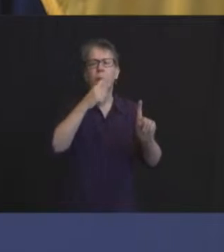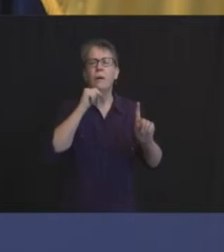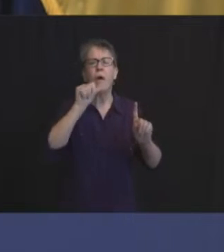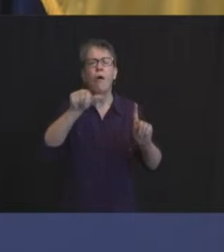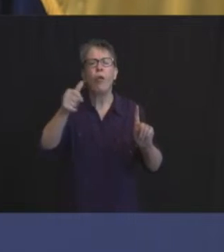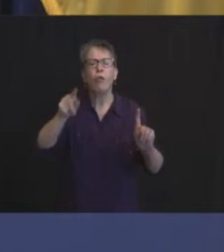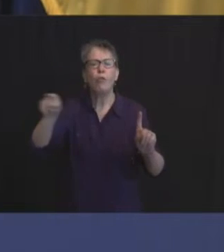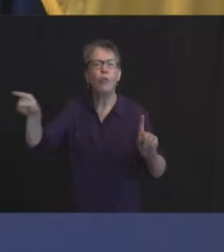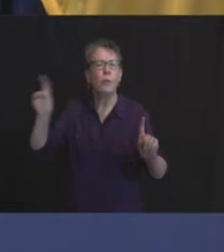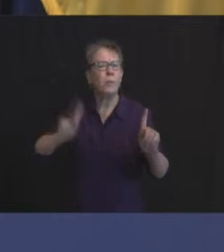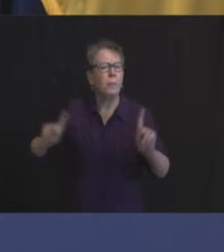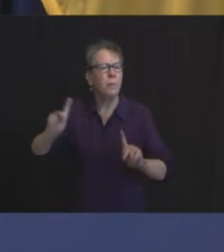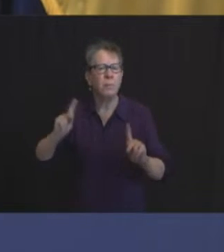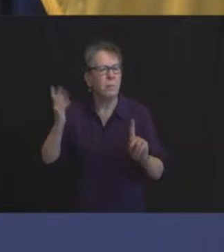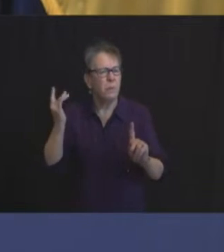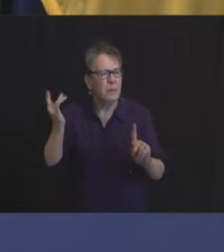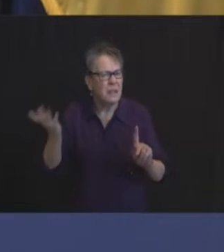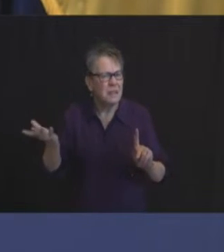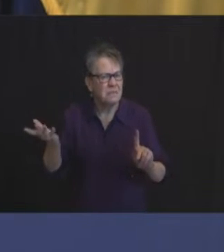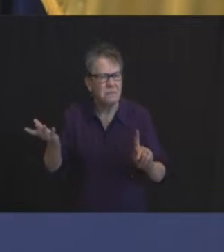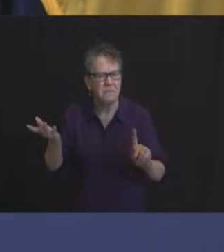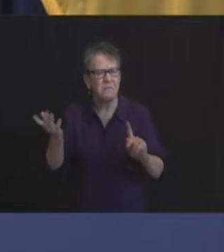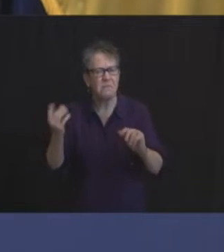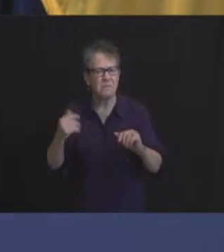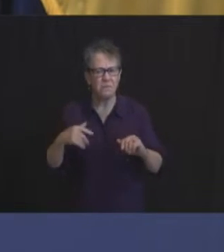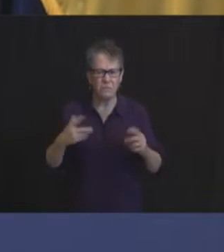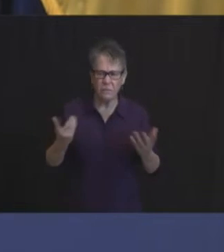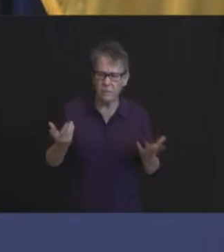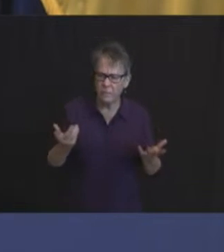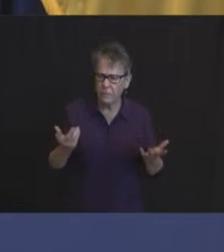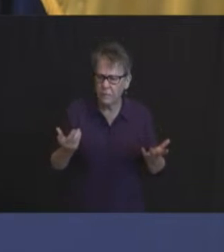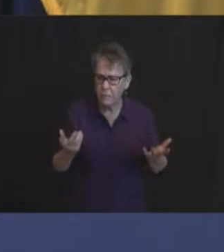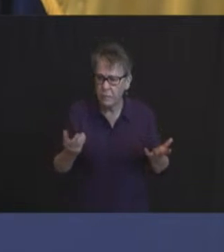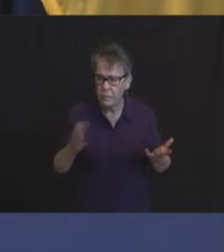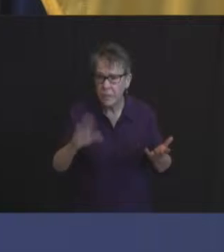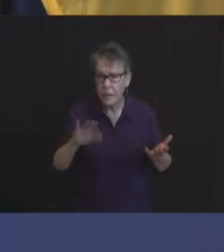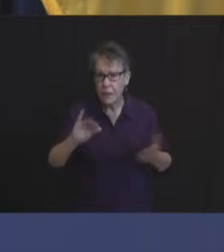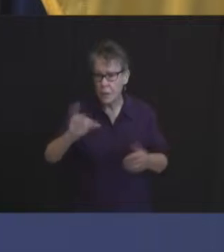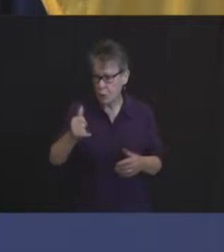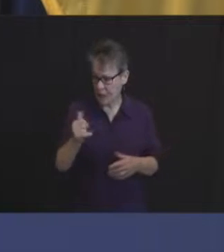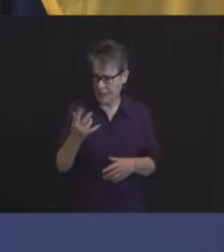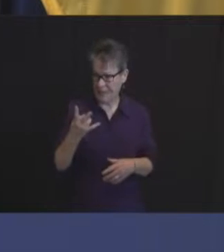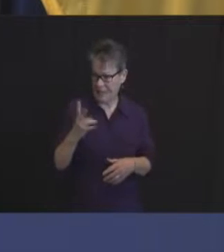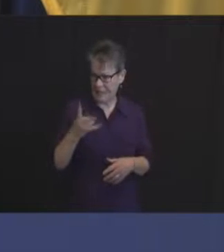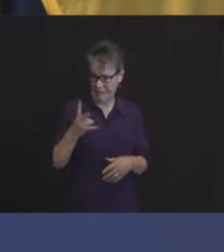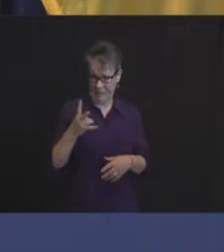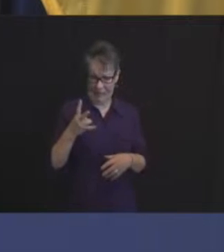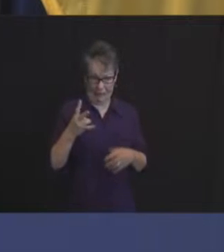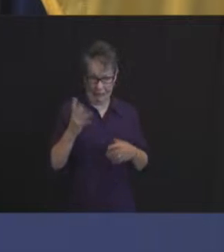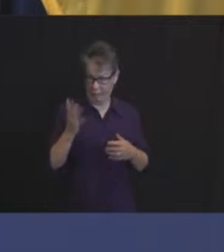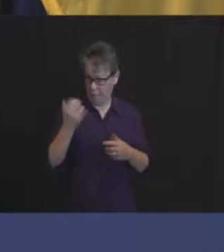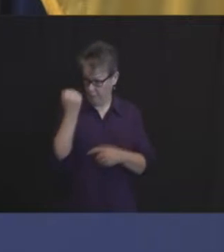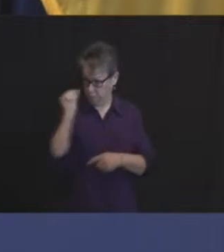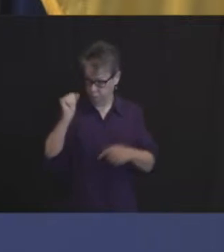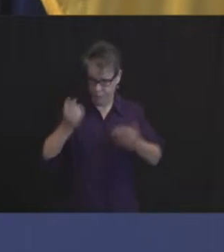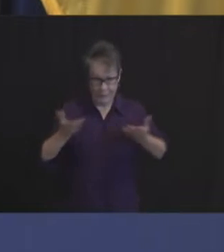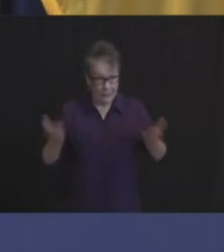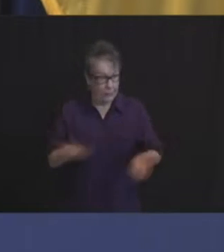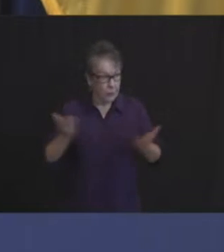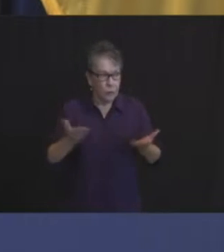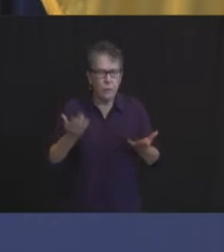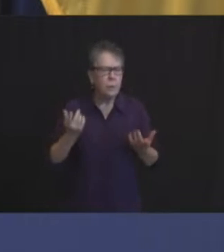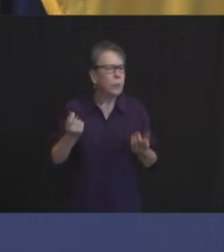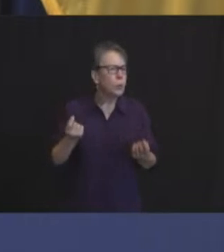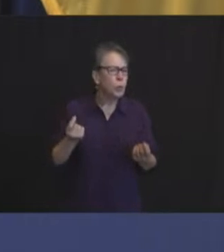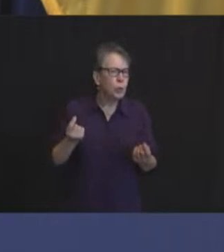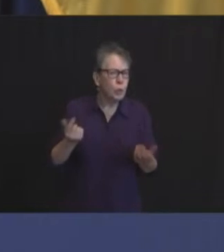counter-protest whatever's going to happen here. Are you going to implore your supporters to stay home and not get involved with these folks who are going to be at the